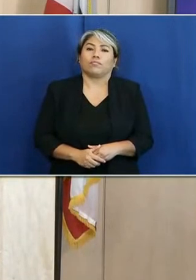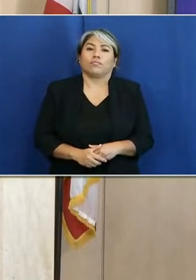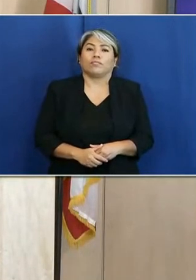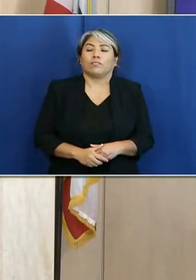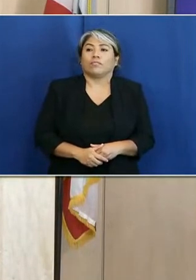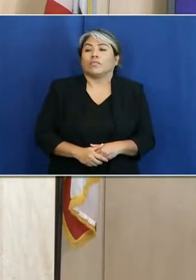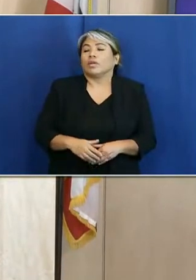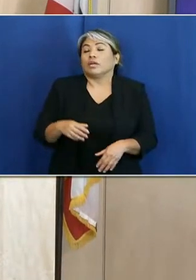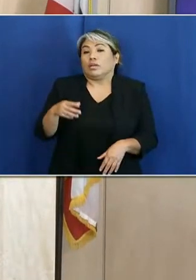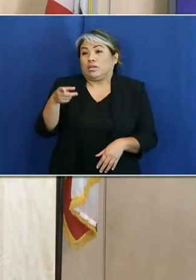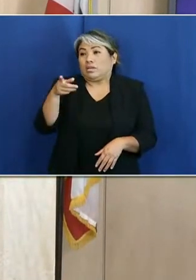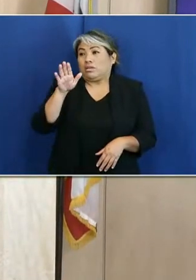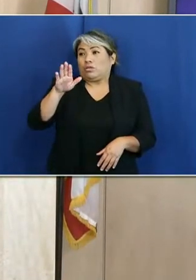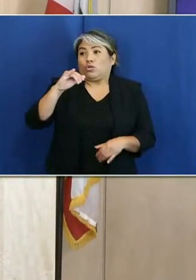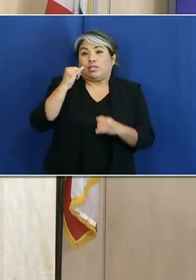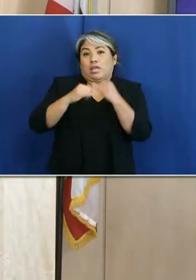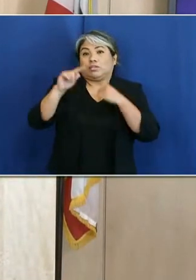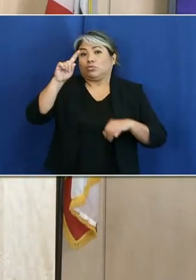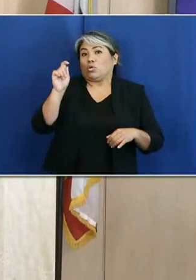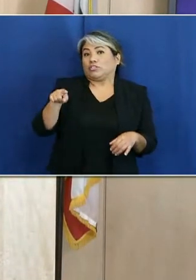For the last question,